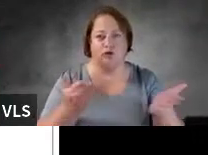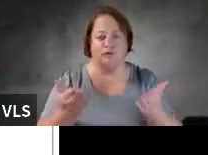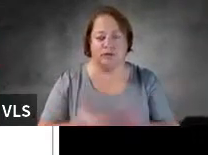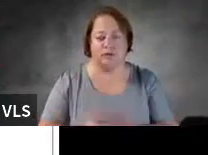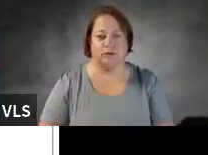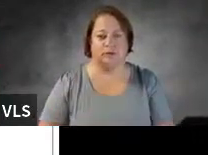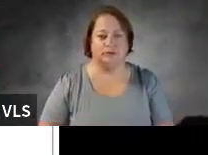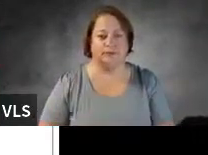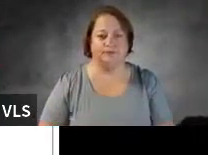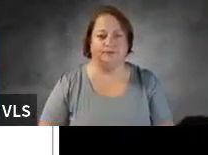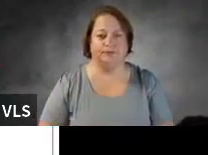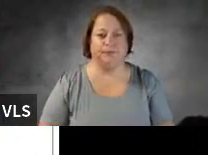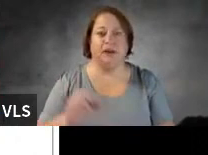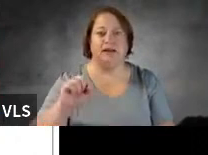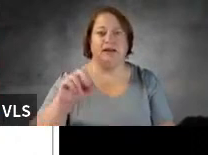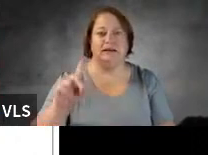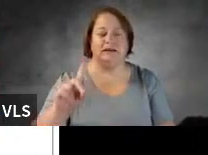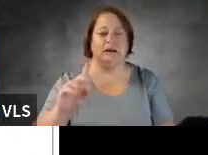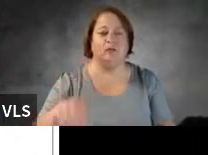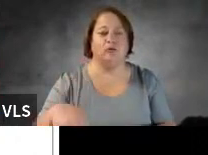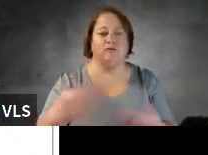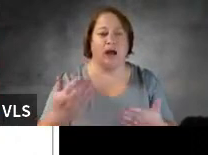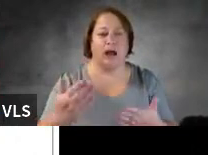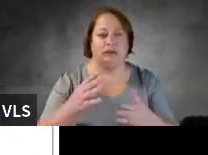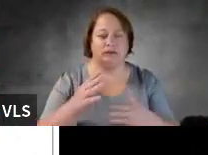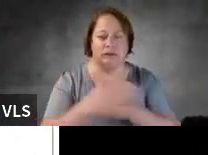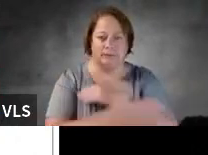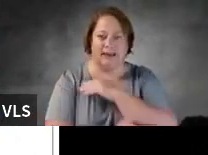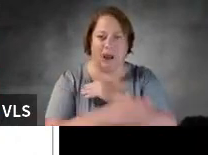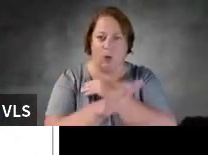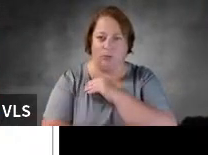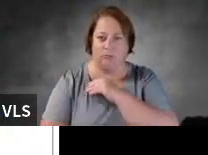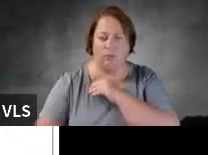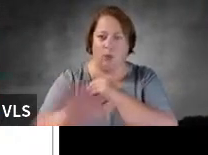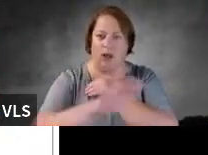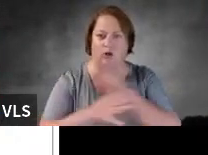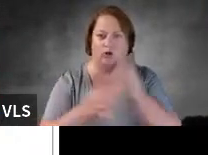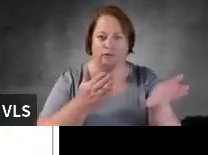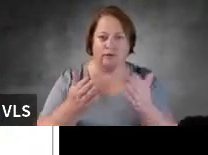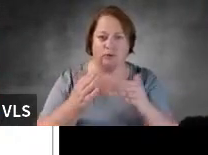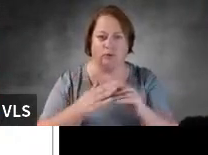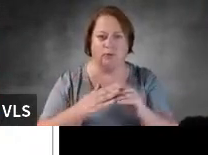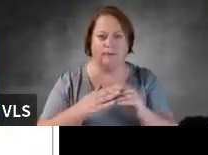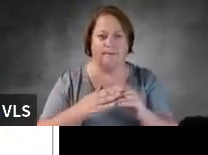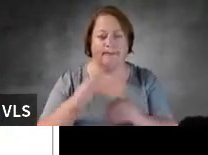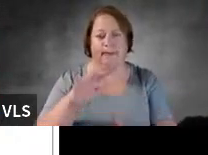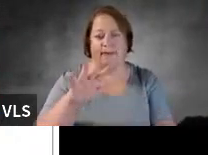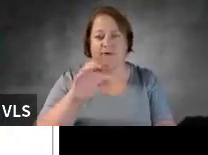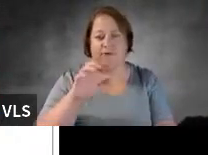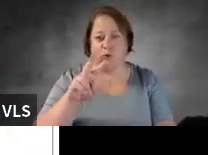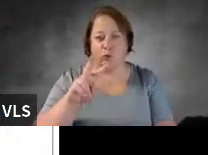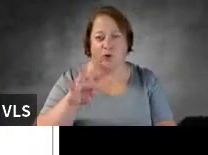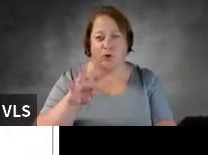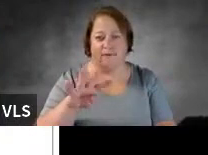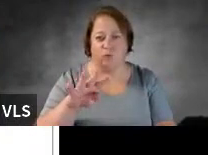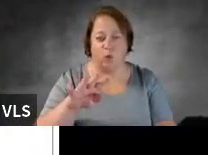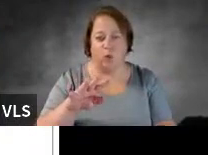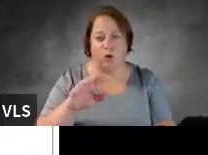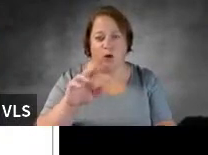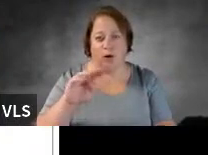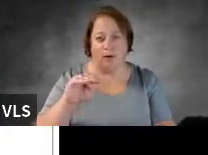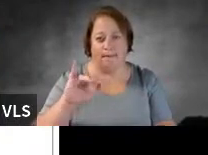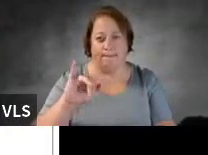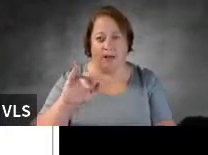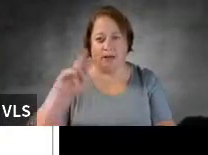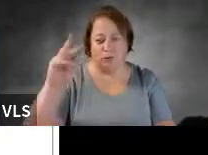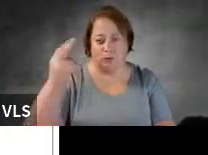county. SSD provides countywide services to over 524 square miles, and